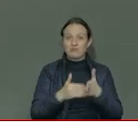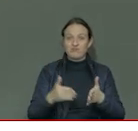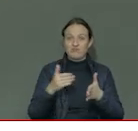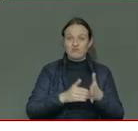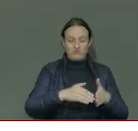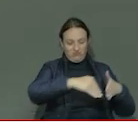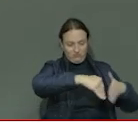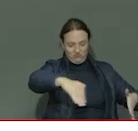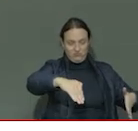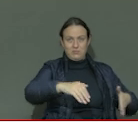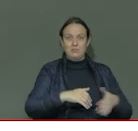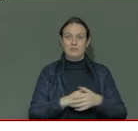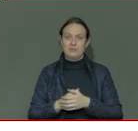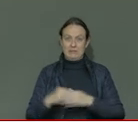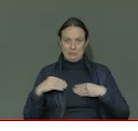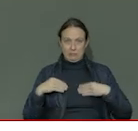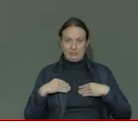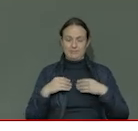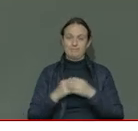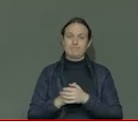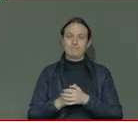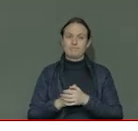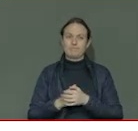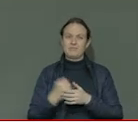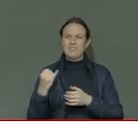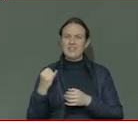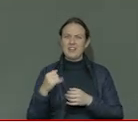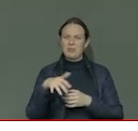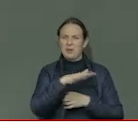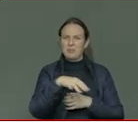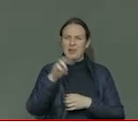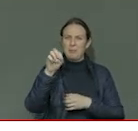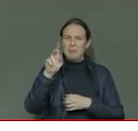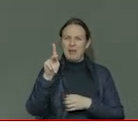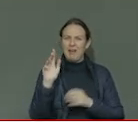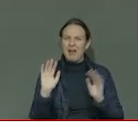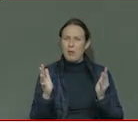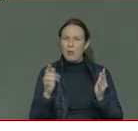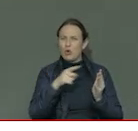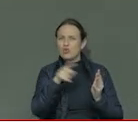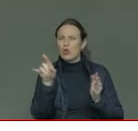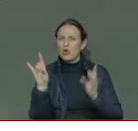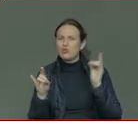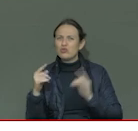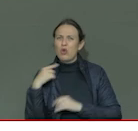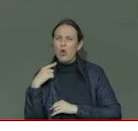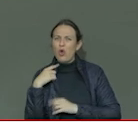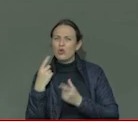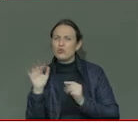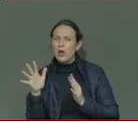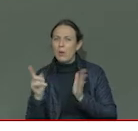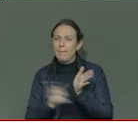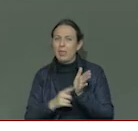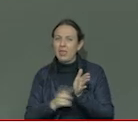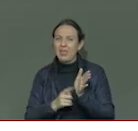are an important theme of Life of Pi. How do I mark my territory? How does your dog mark its territory? And I do not want you